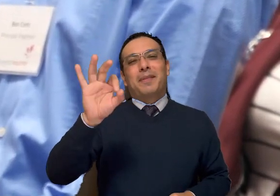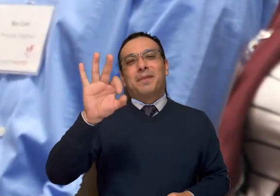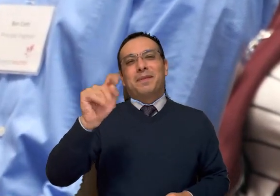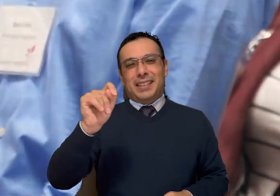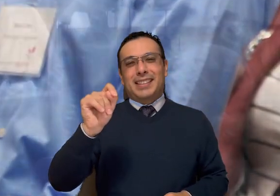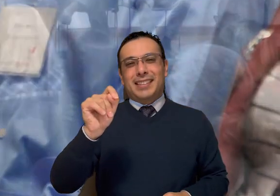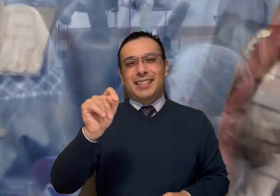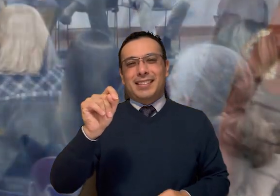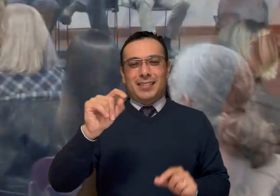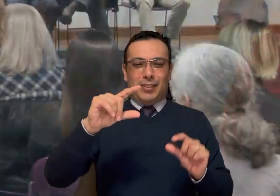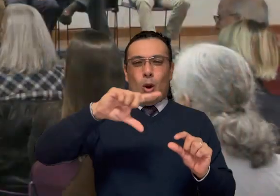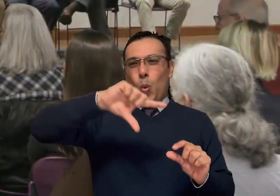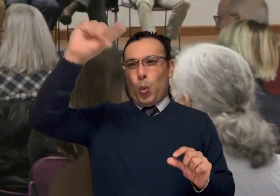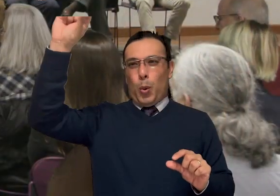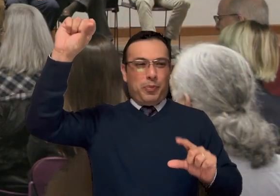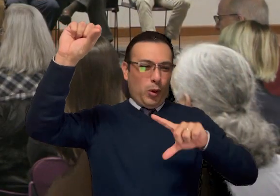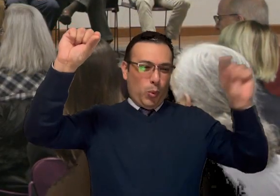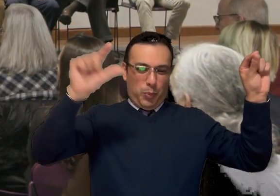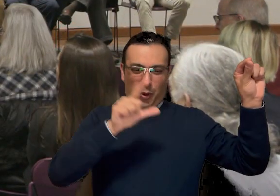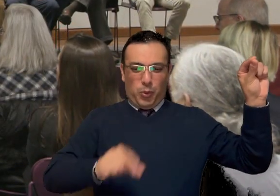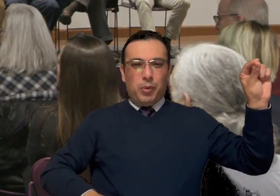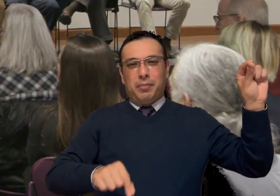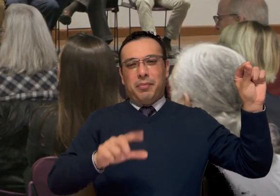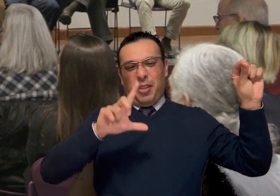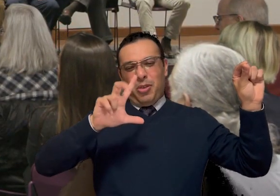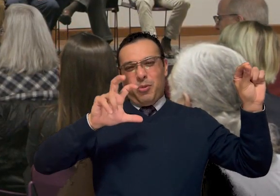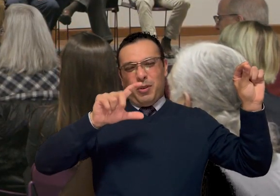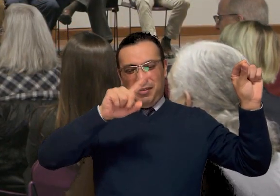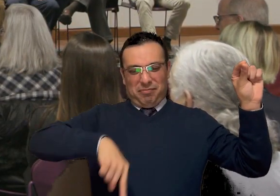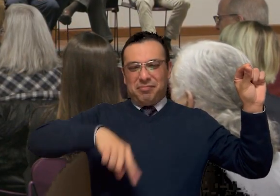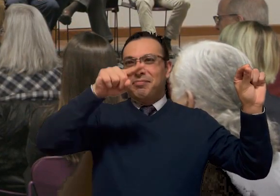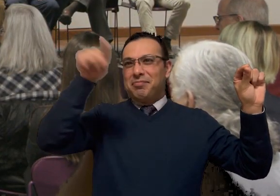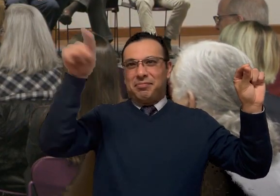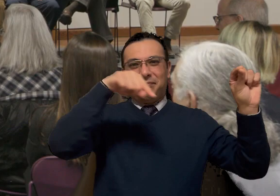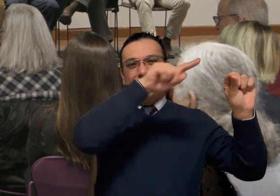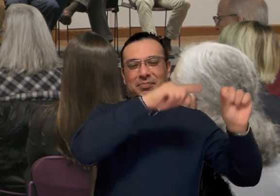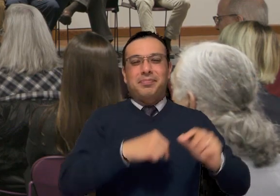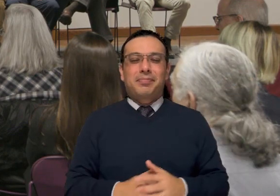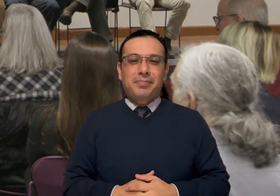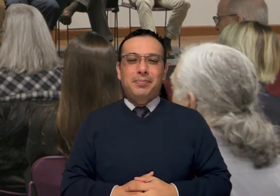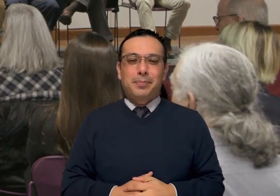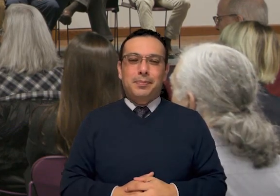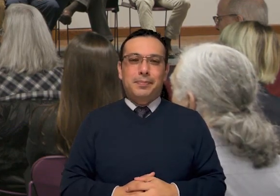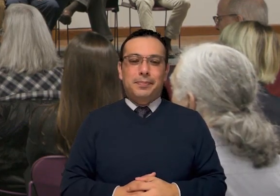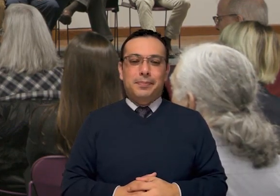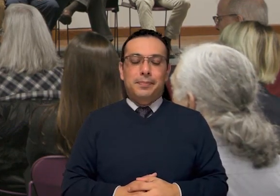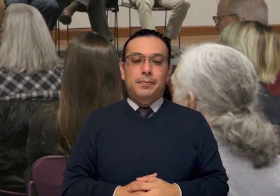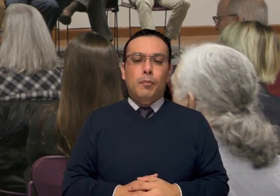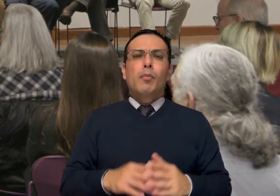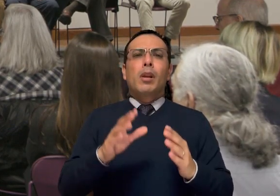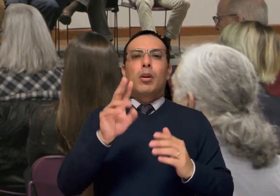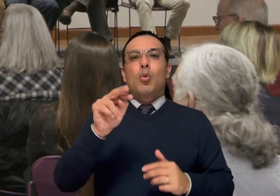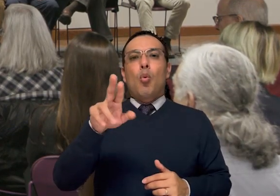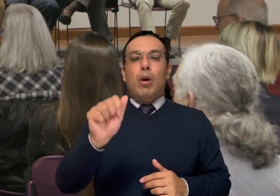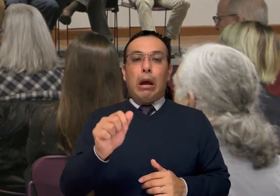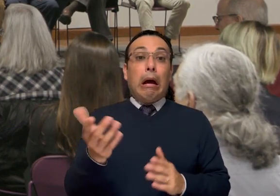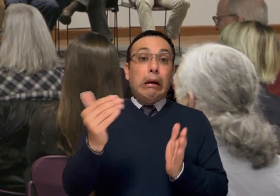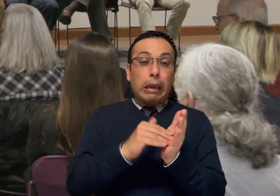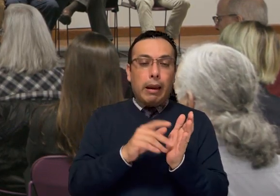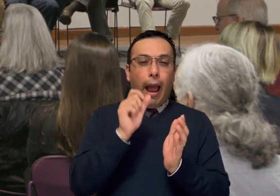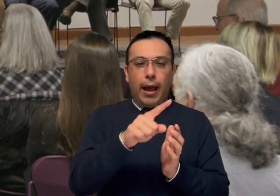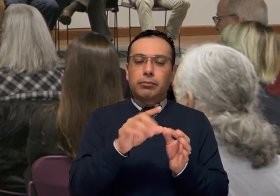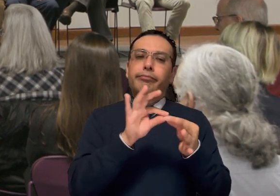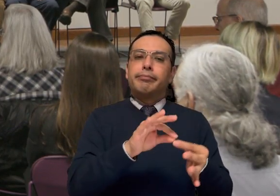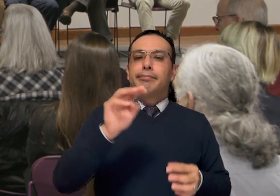so this goes back to the question of mammals. And this is quoting a story in 10 days ago,